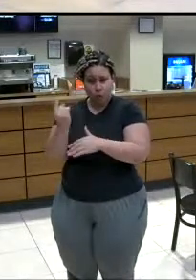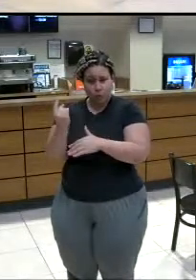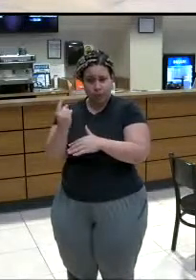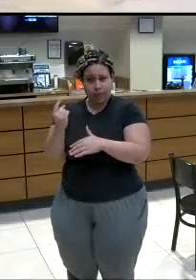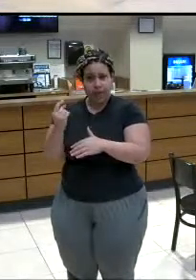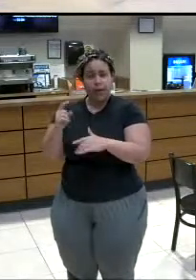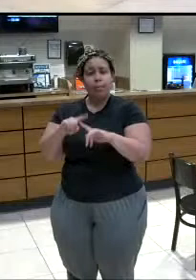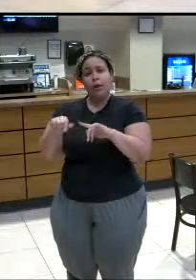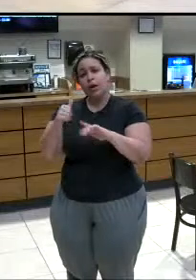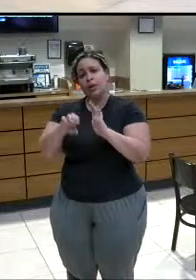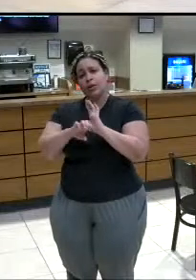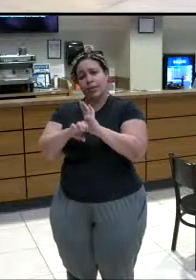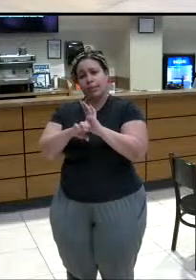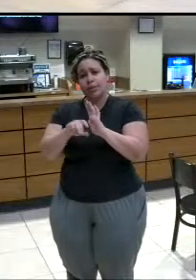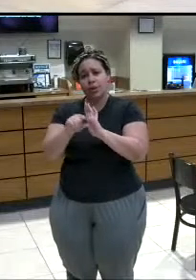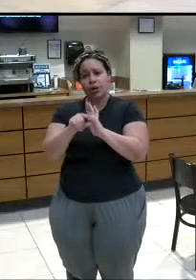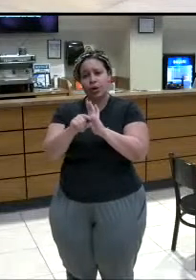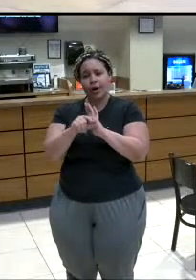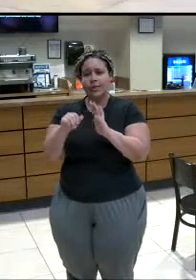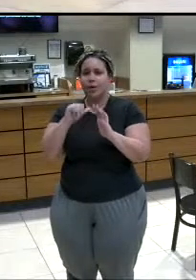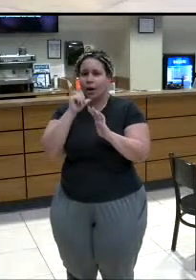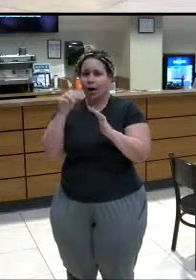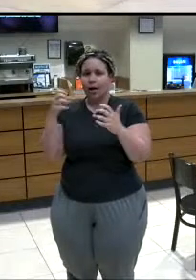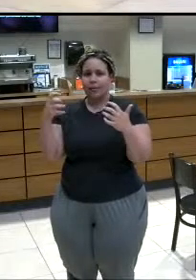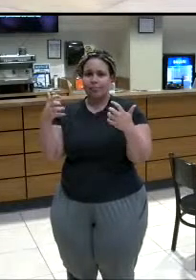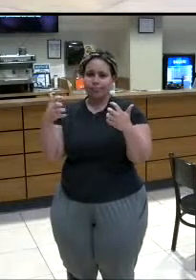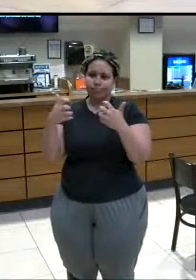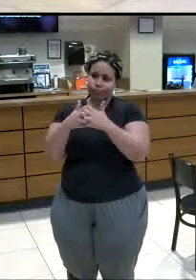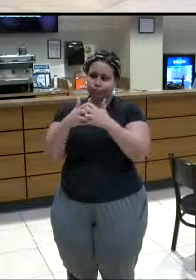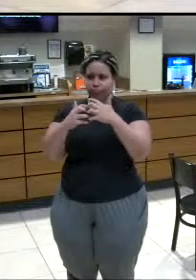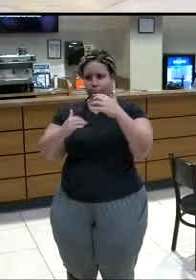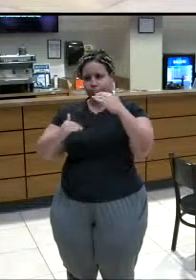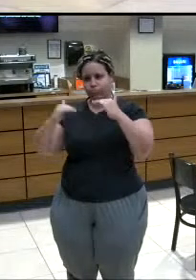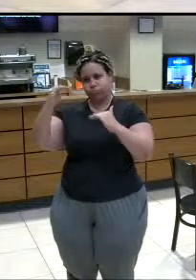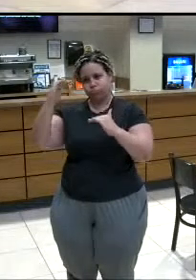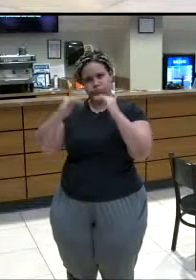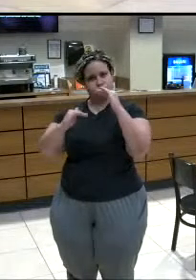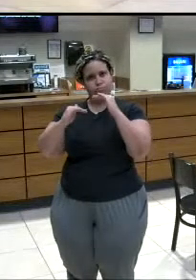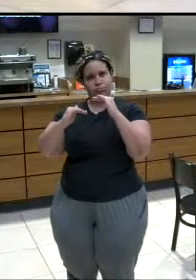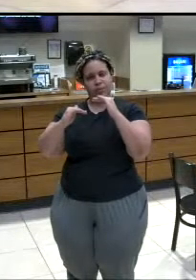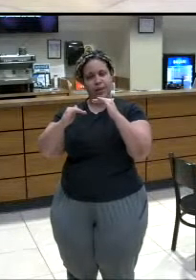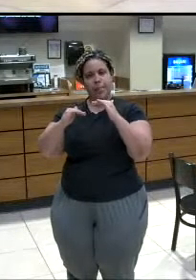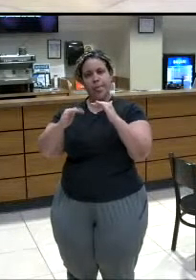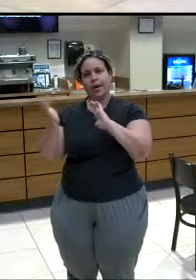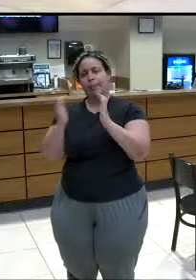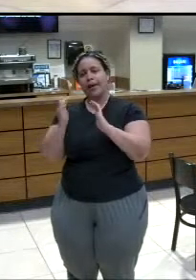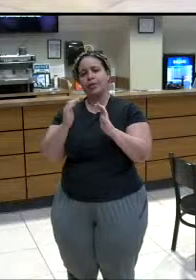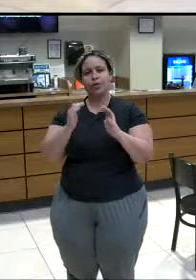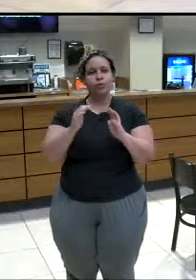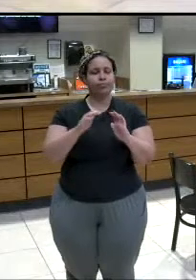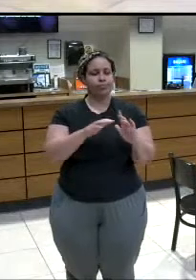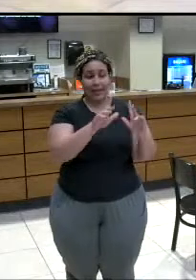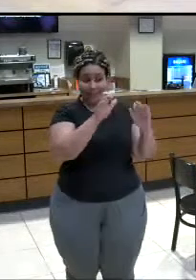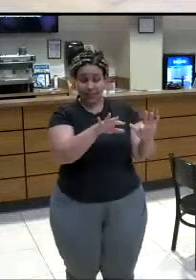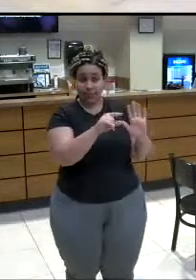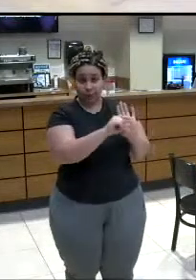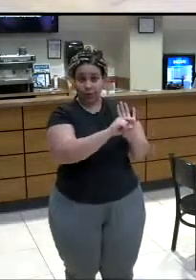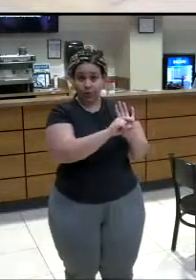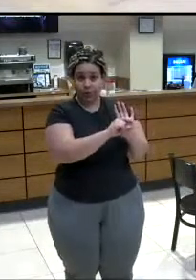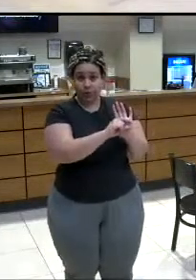not aligned with what we see on assessments, and not that either